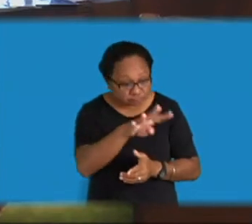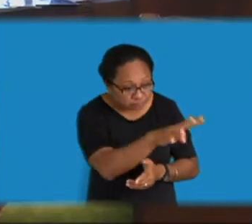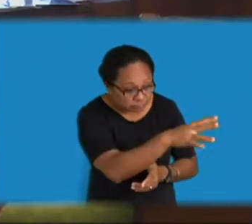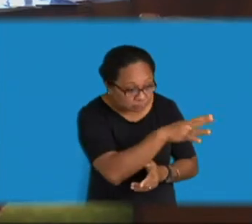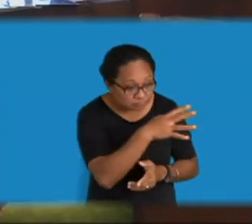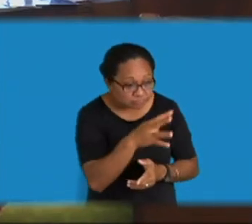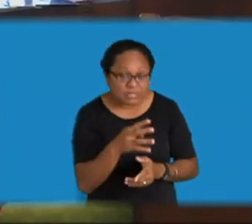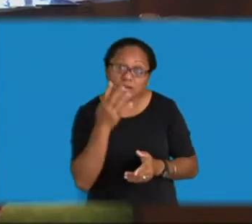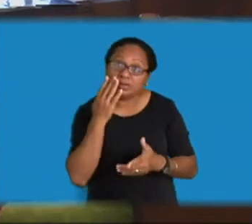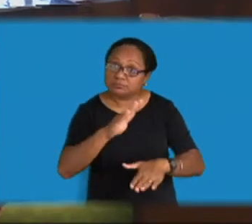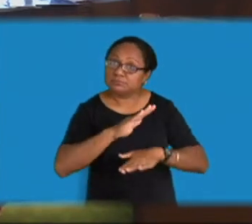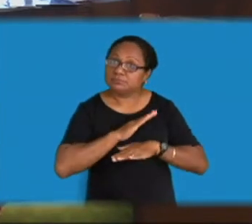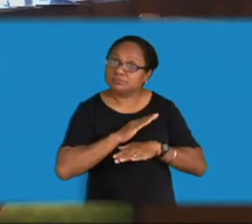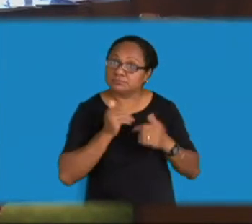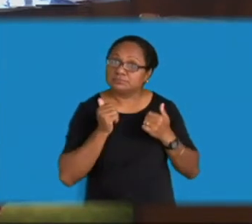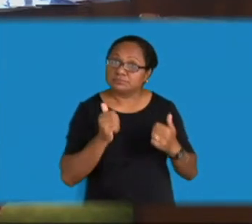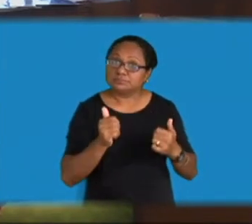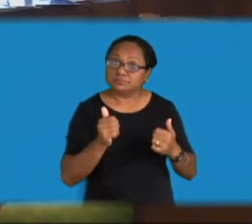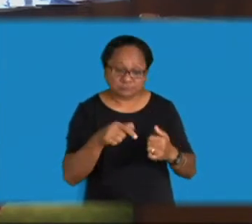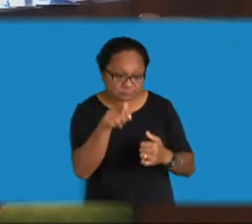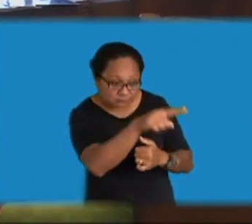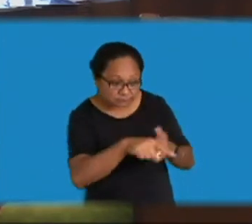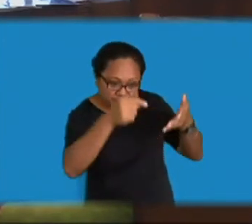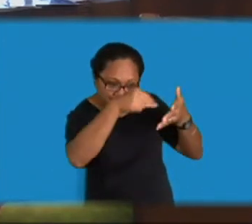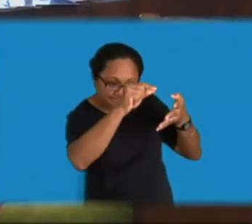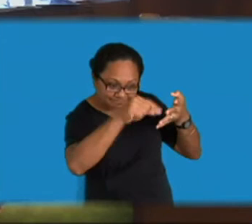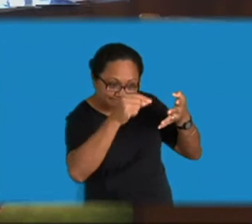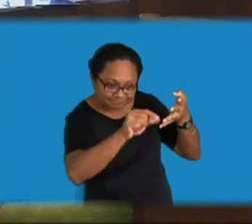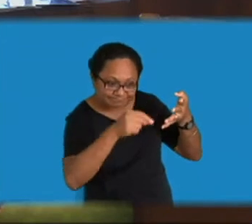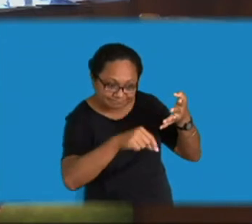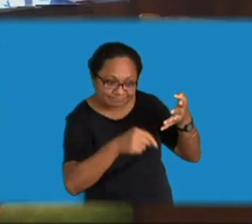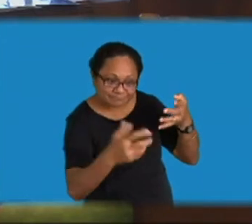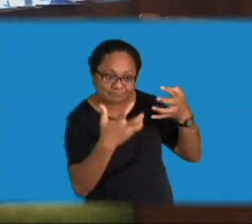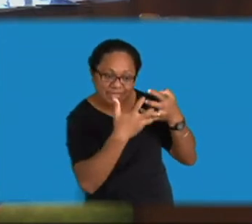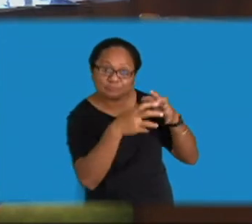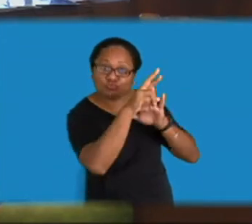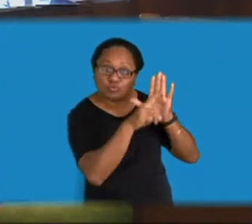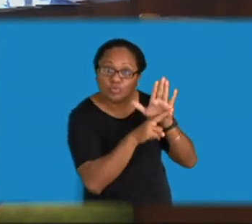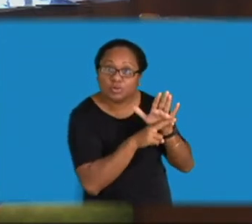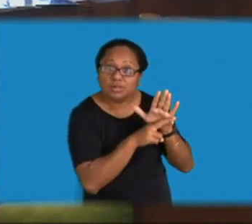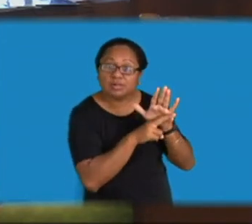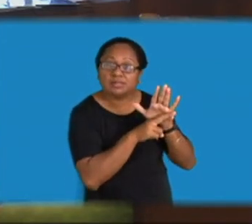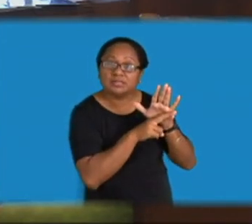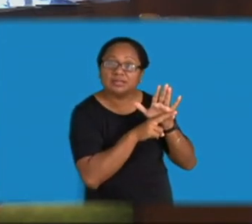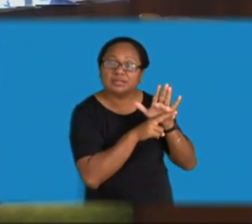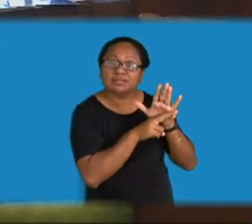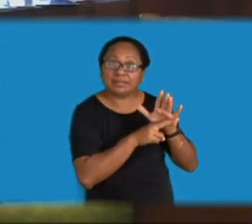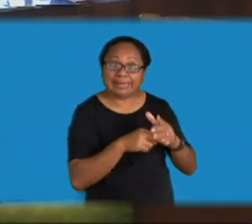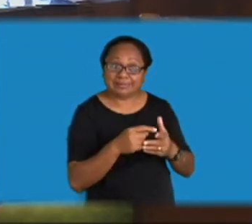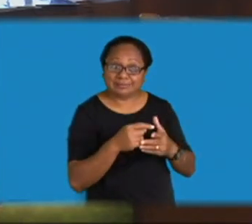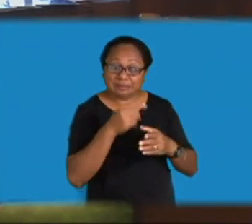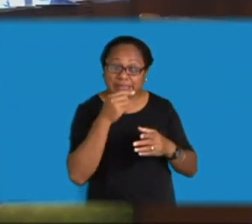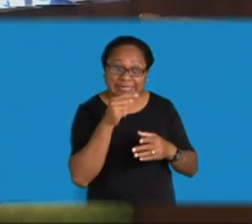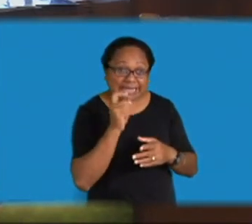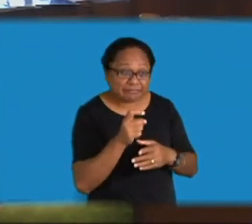that the underground mines are complying with all safety requirements and that no miners, and I repeat, no